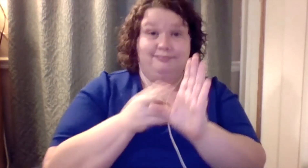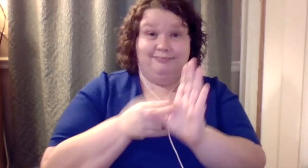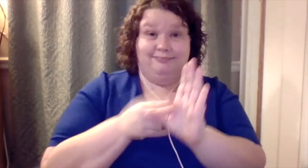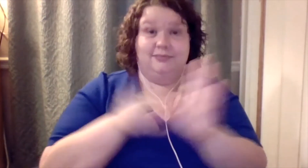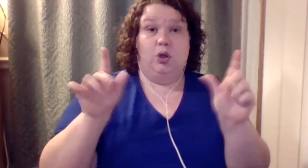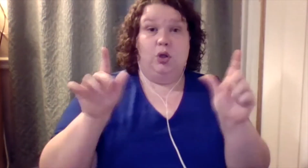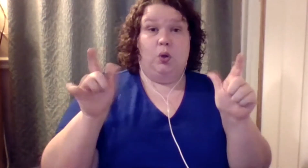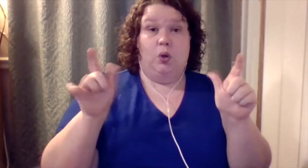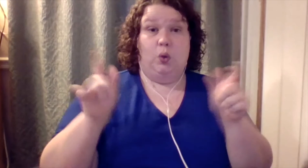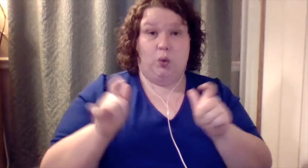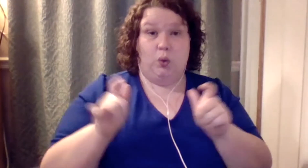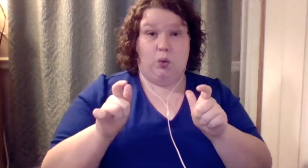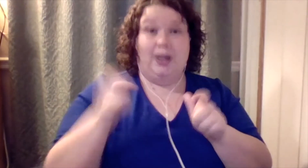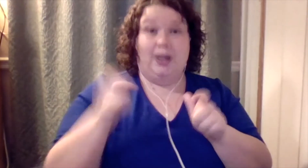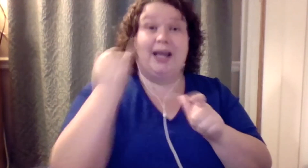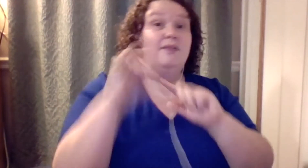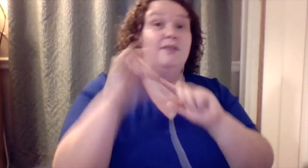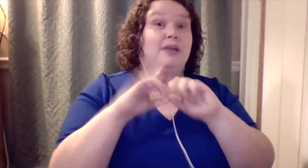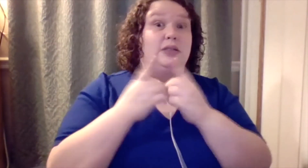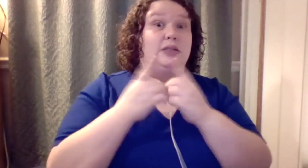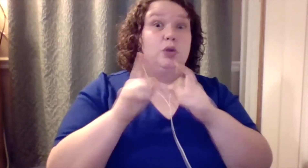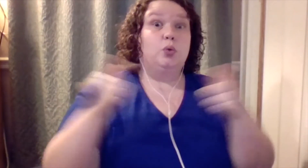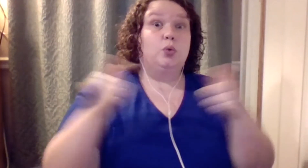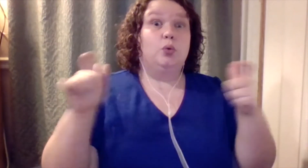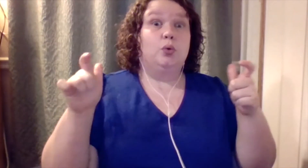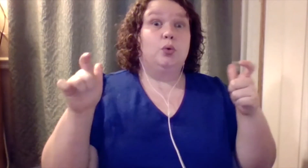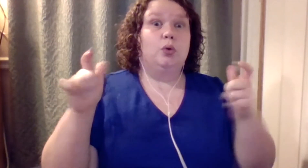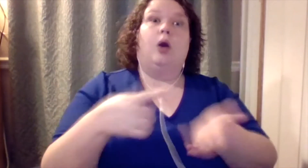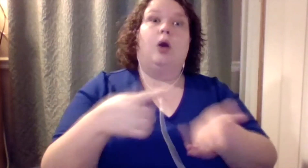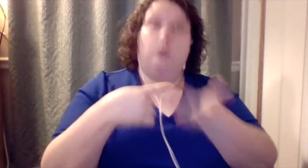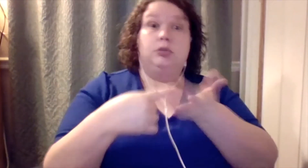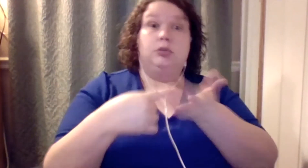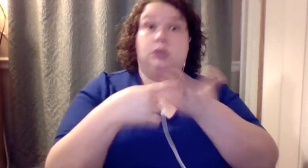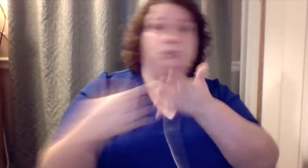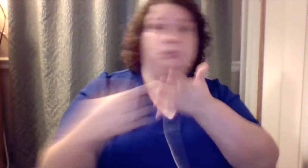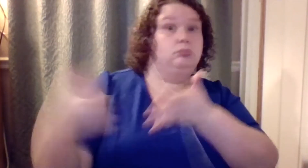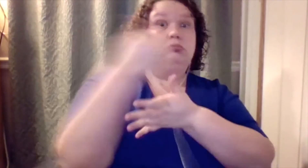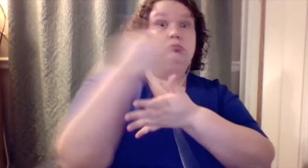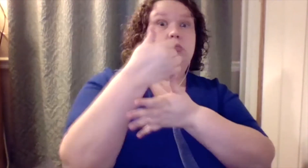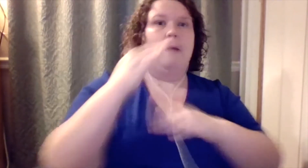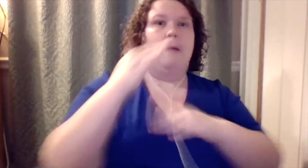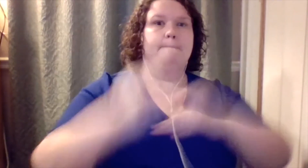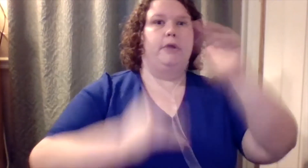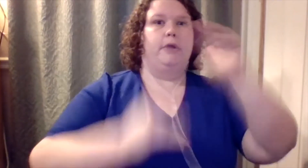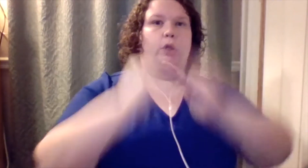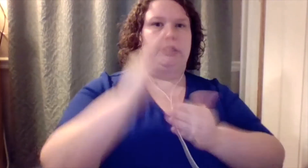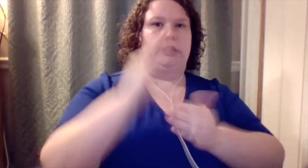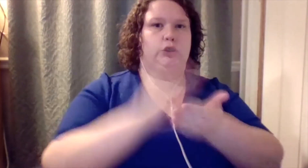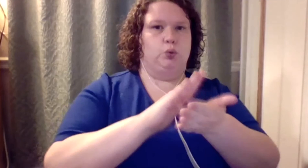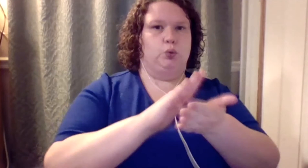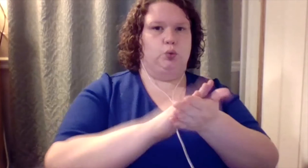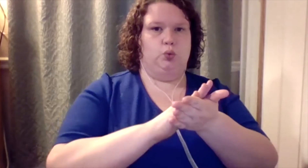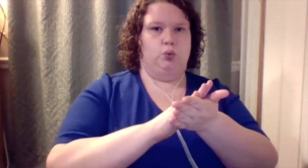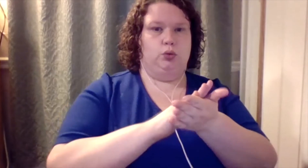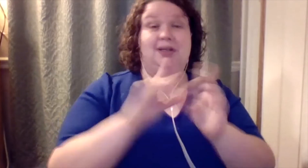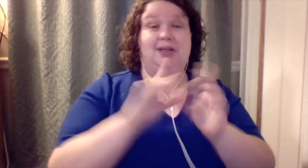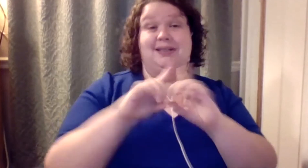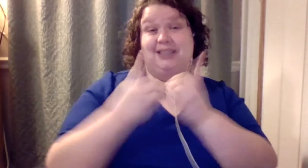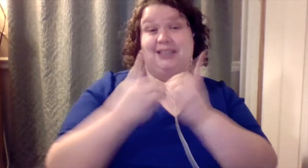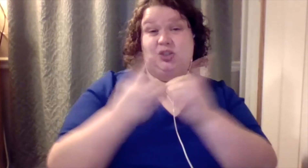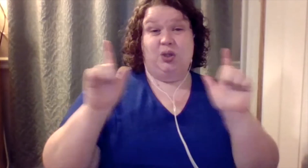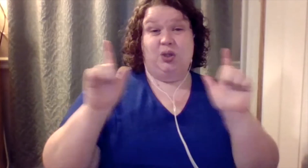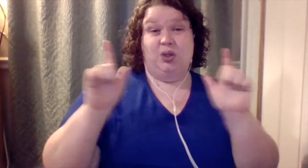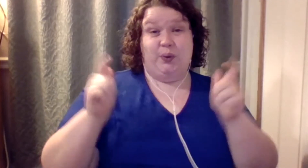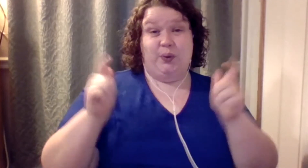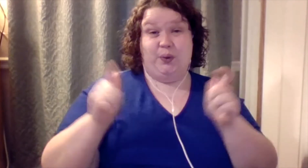in a growing district, we'd be talking about building schools. We're in a shrinking district, so it seems logical that we're talking about